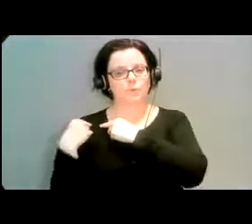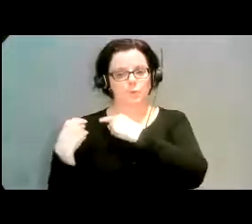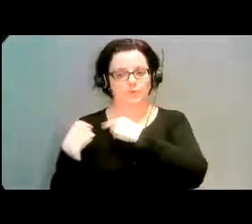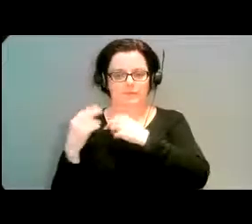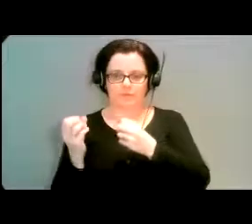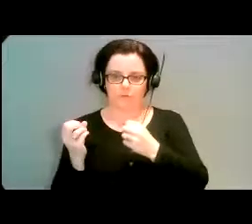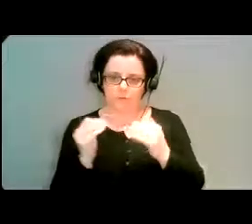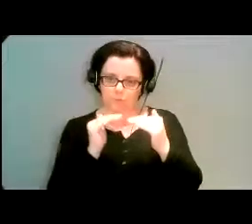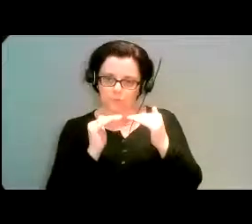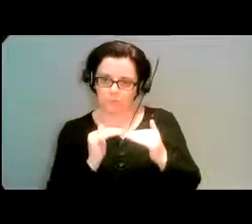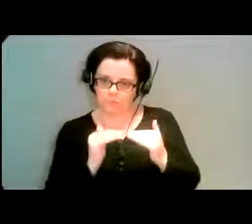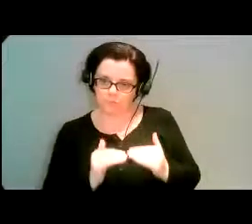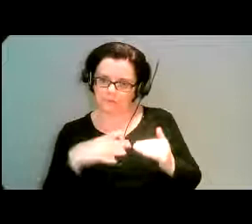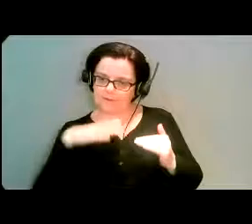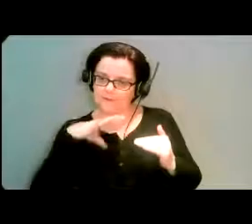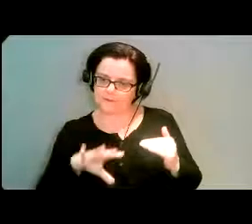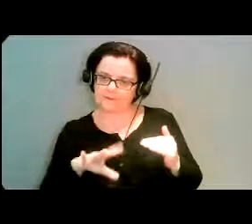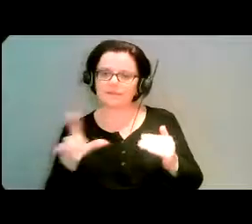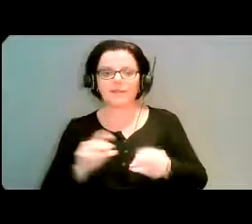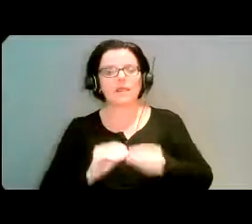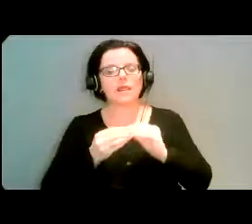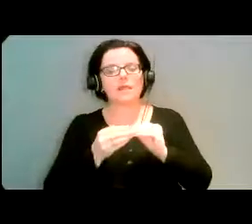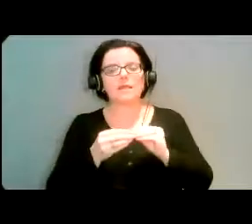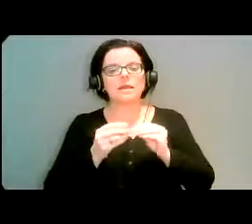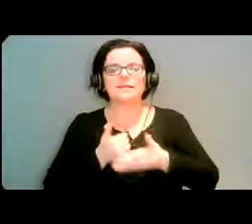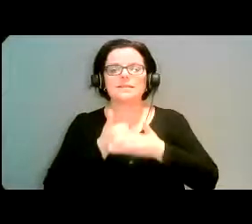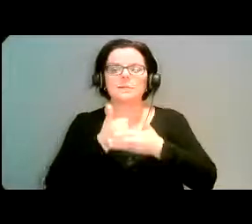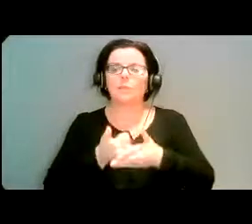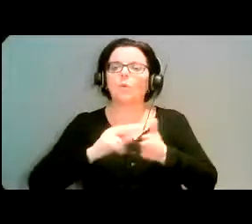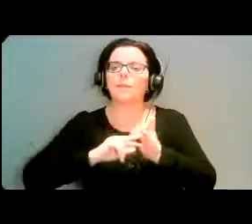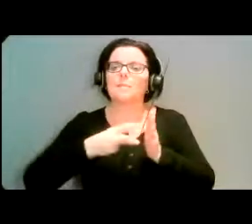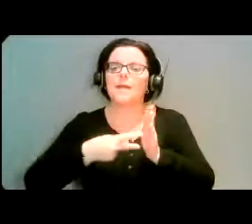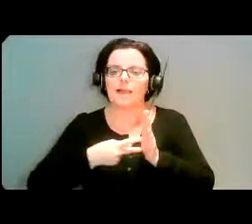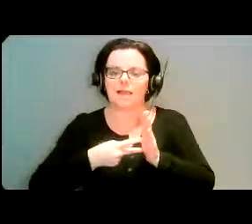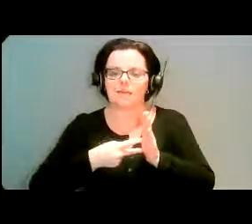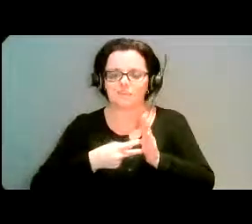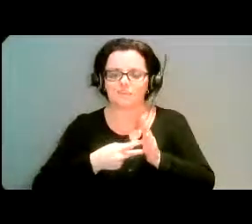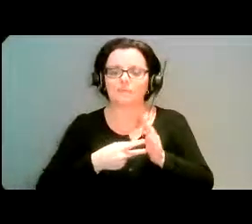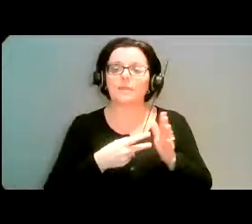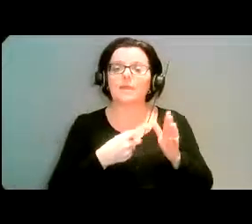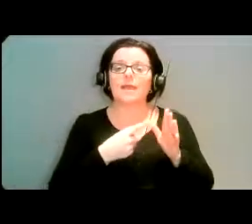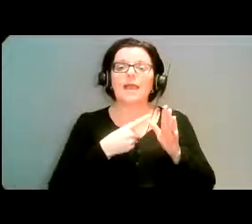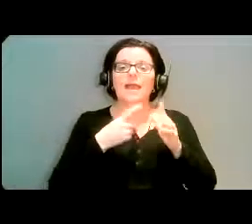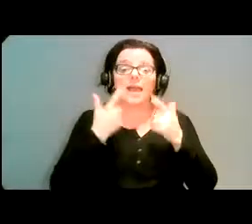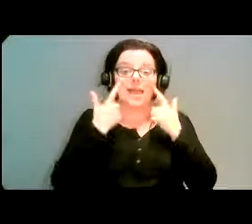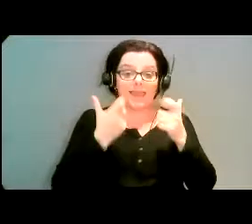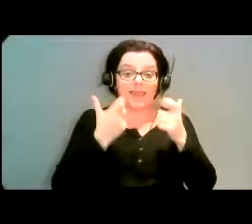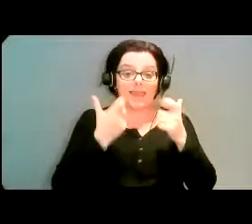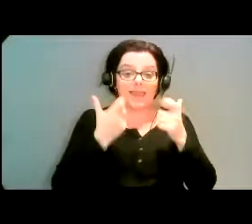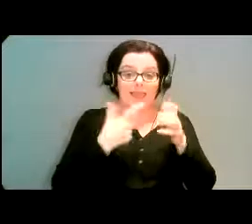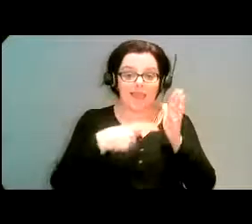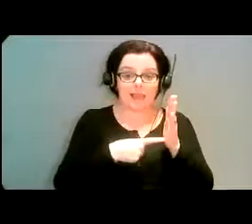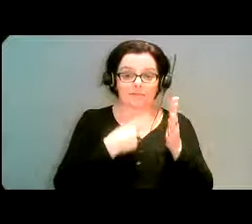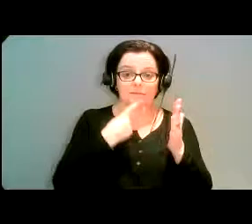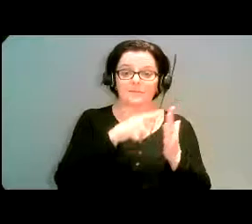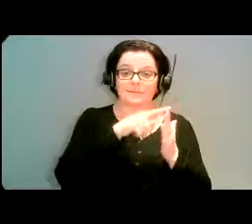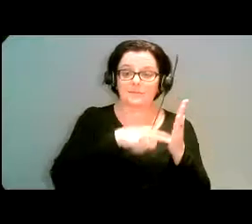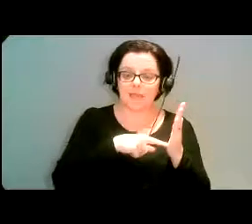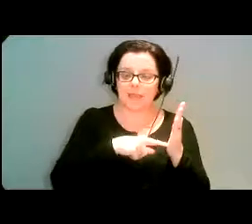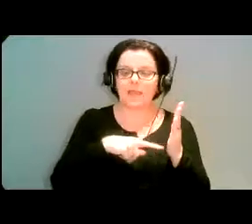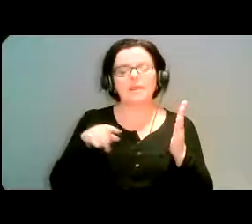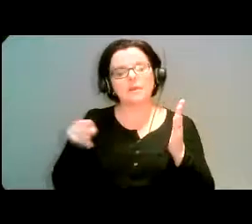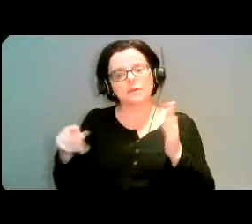develop support plan. Again, under the Care Act, what they envisage that would be a